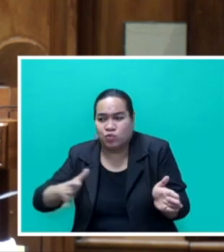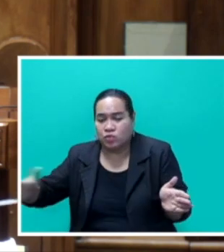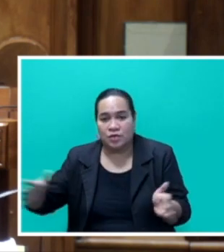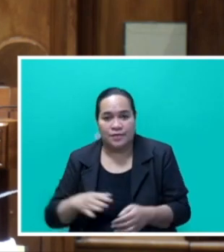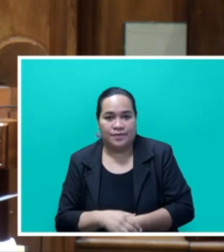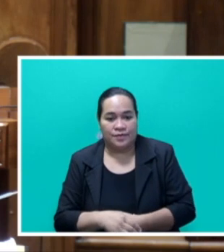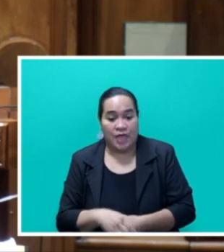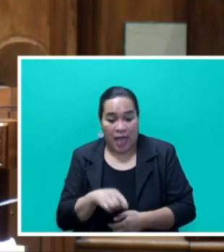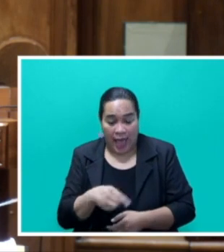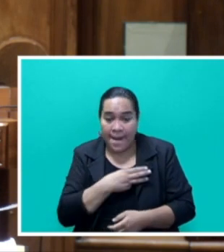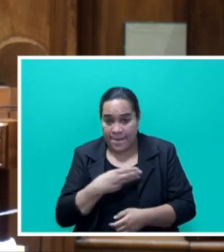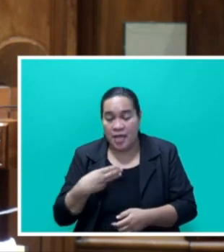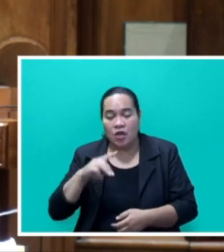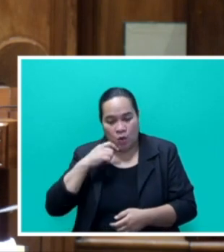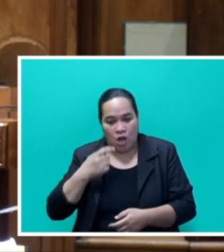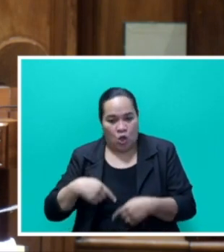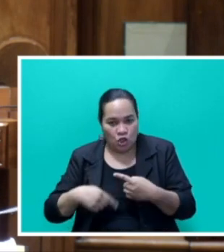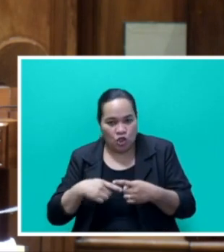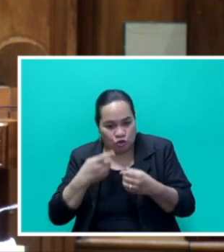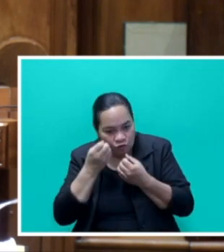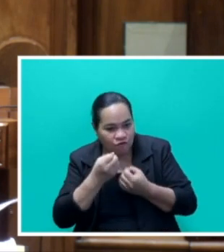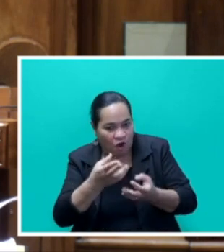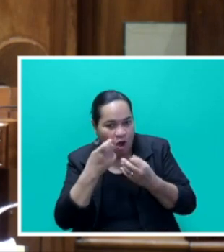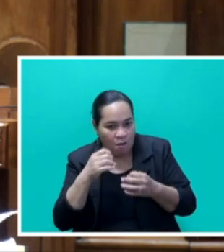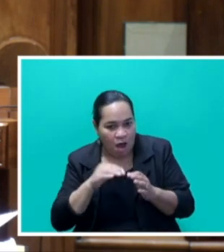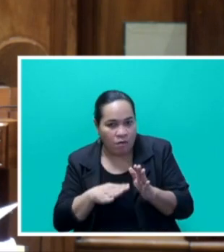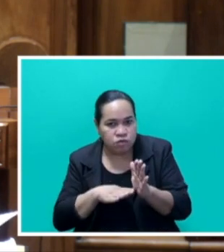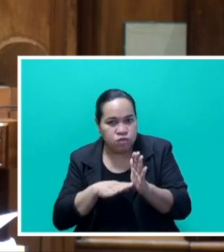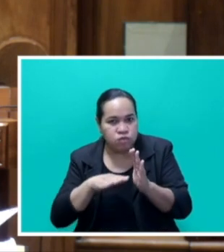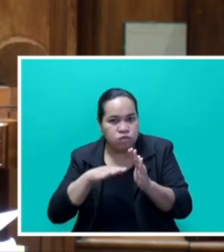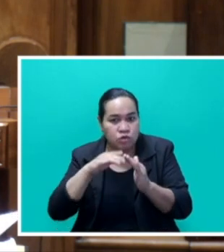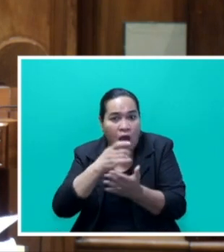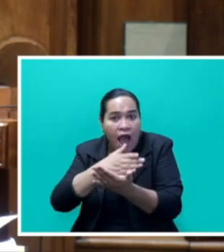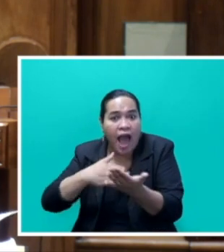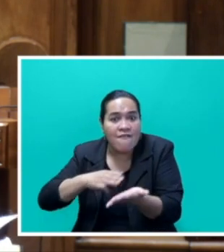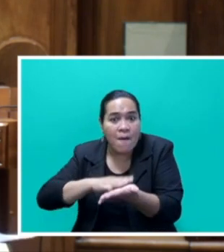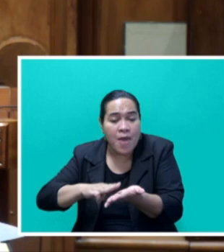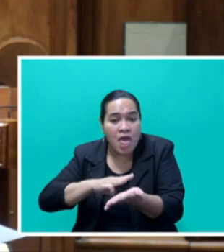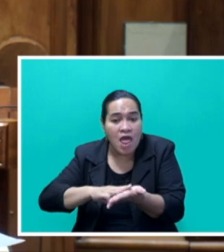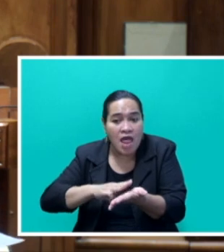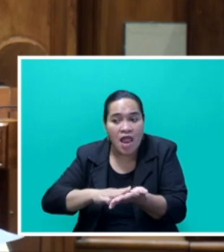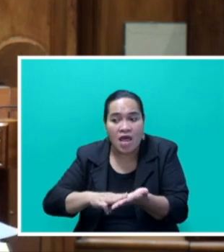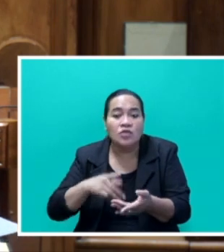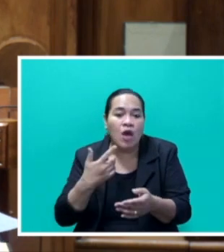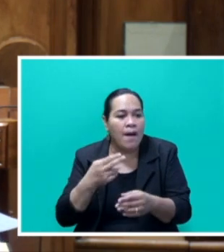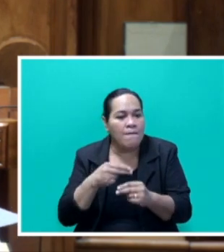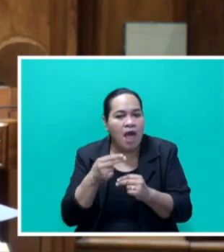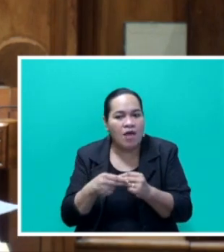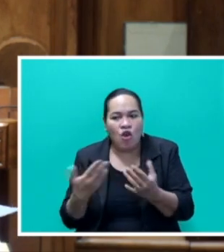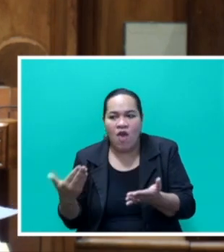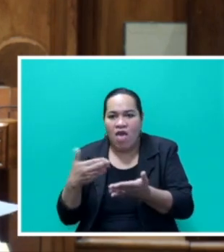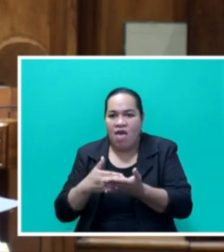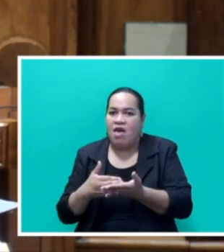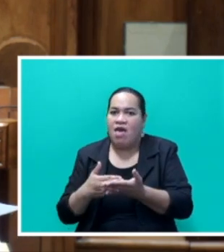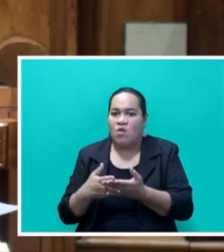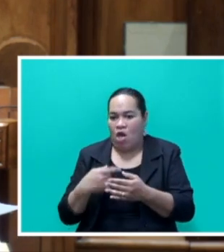The ministry will update this figure to add the remaining 500,000 trees and any others that have been planted since August